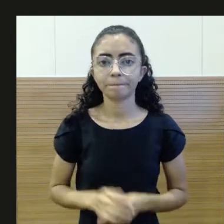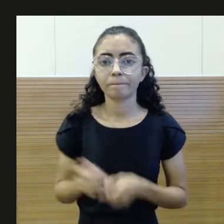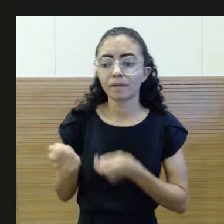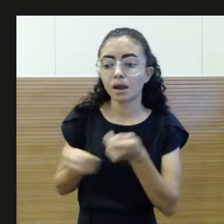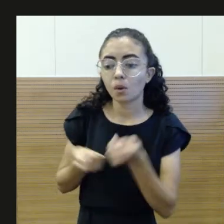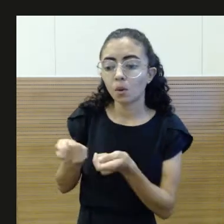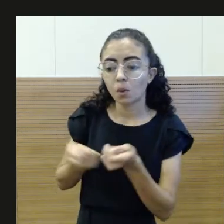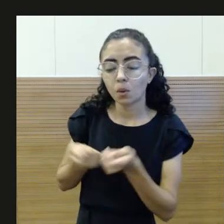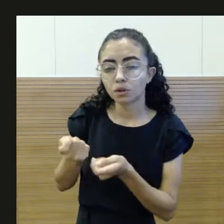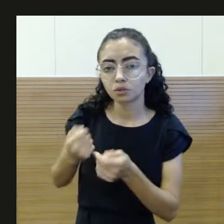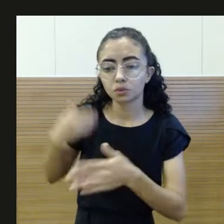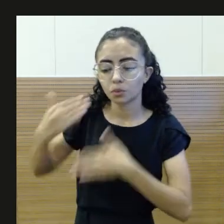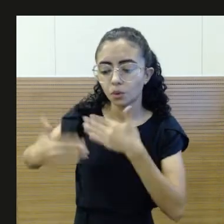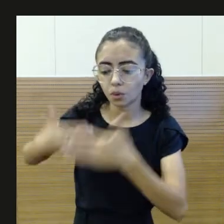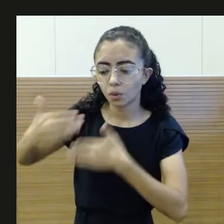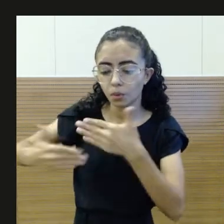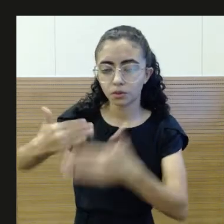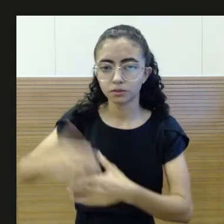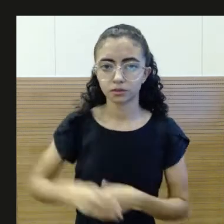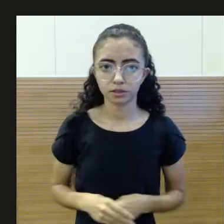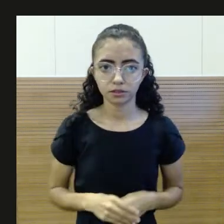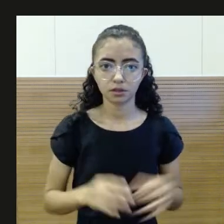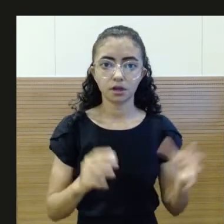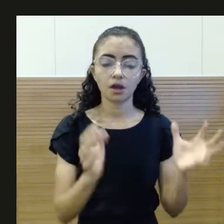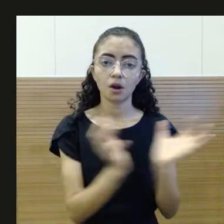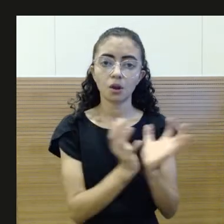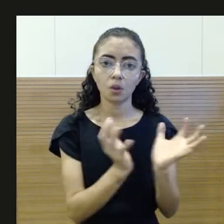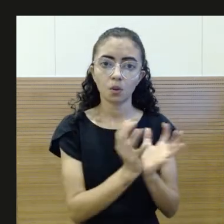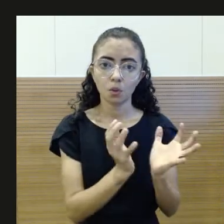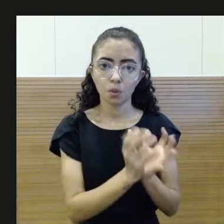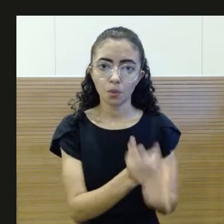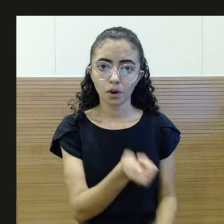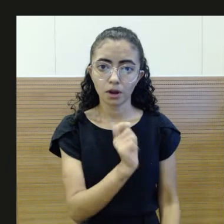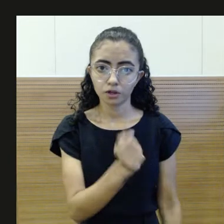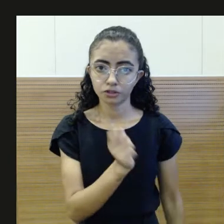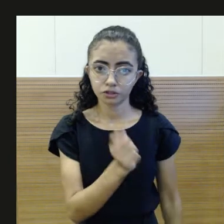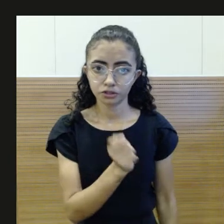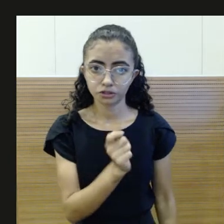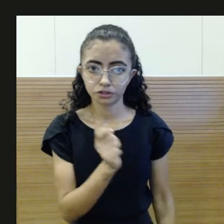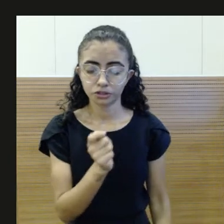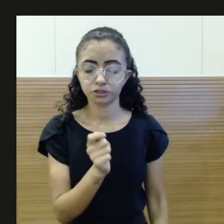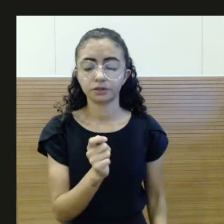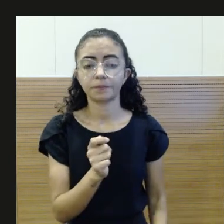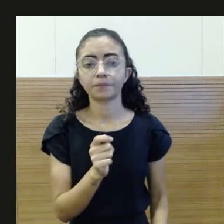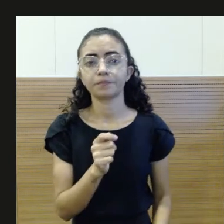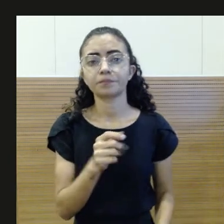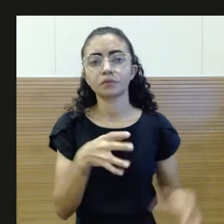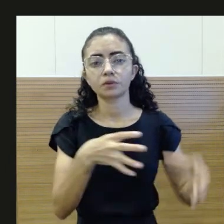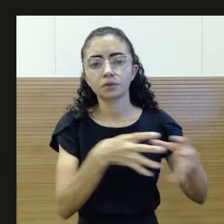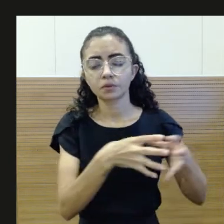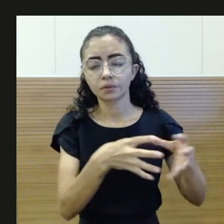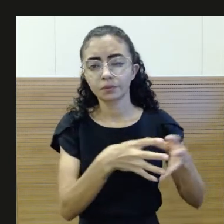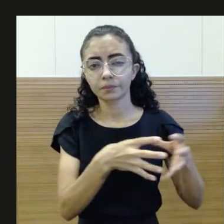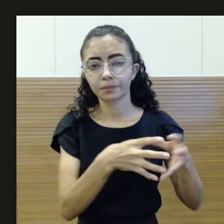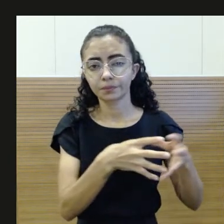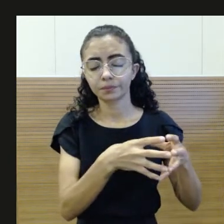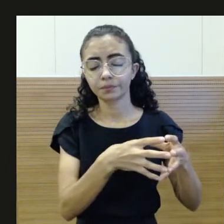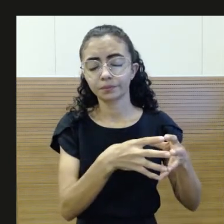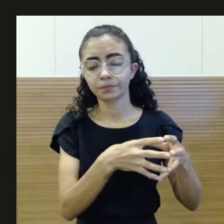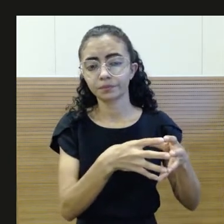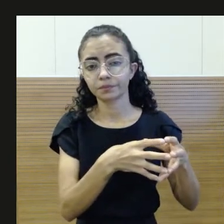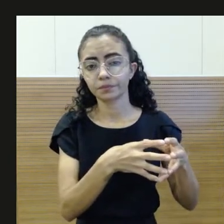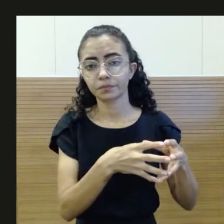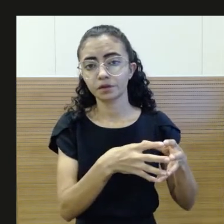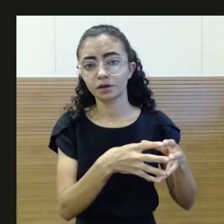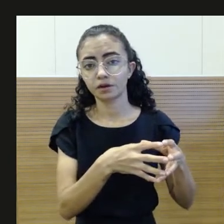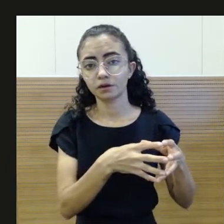Nutritionists Association, and that was taken on by the state. And in the year 2012, there was